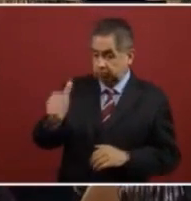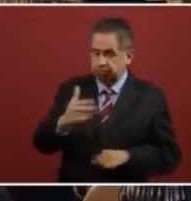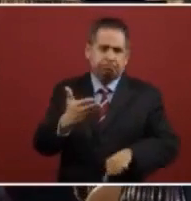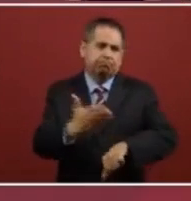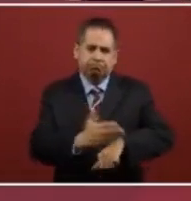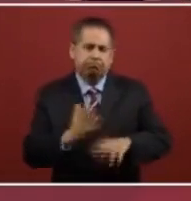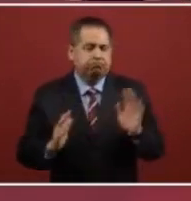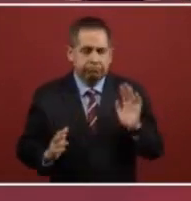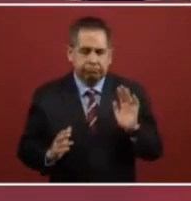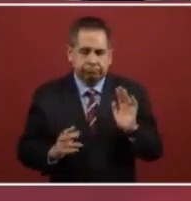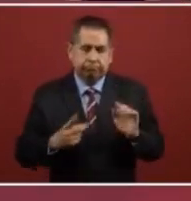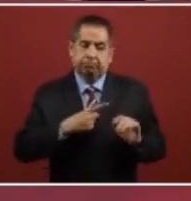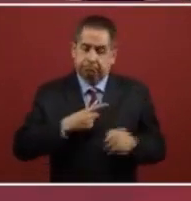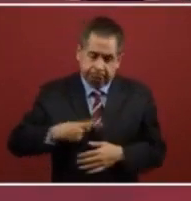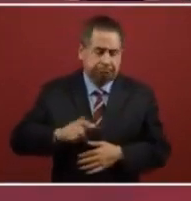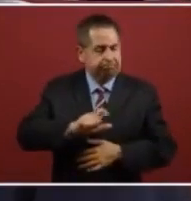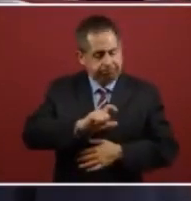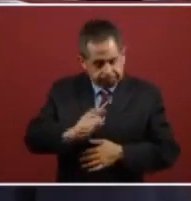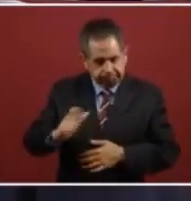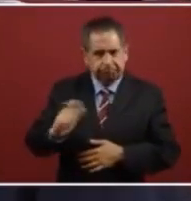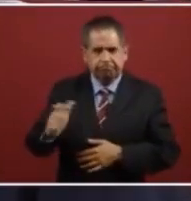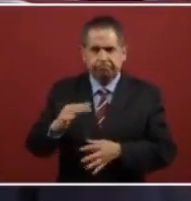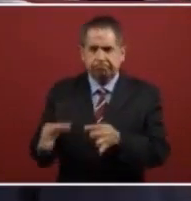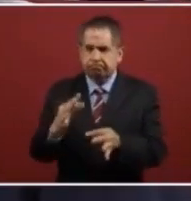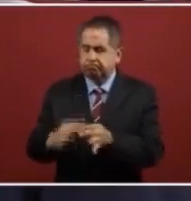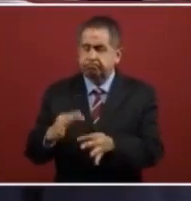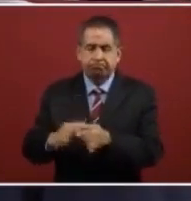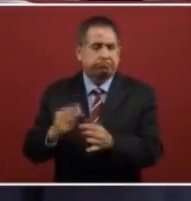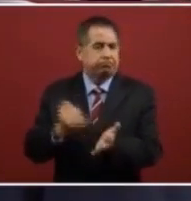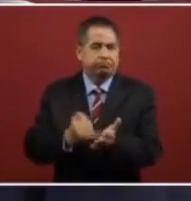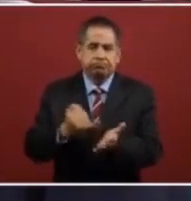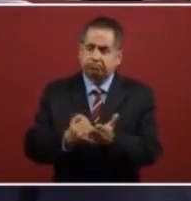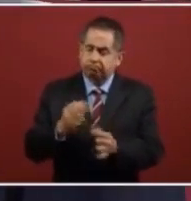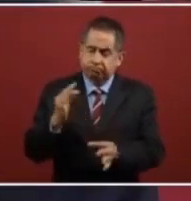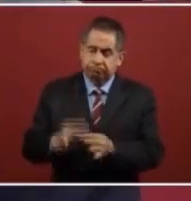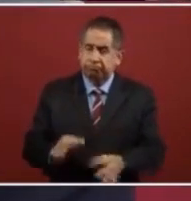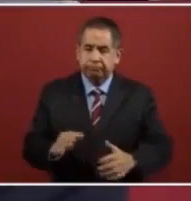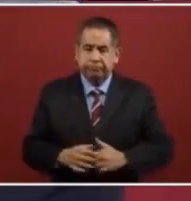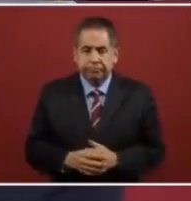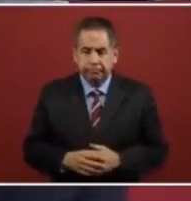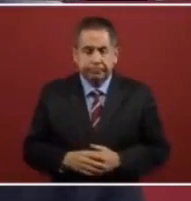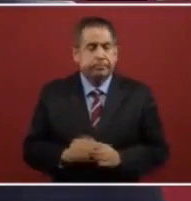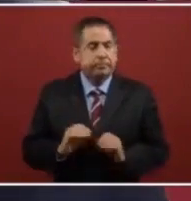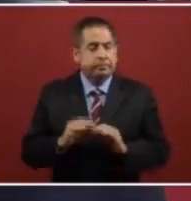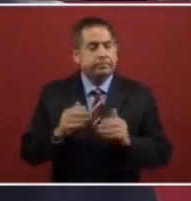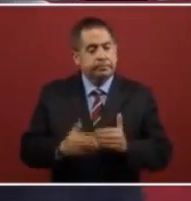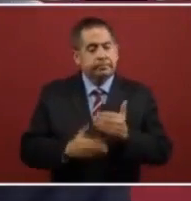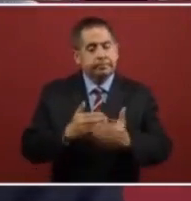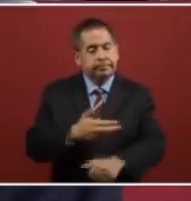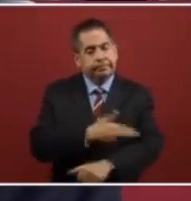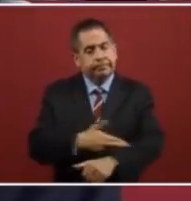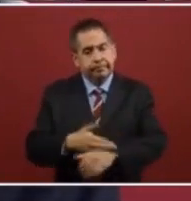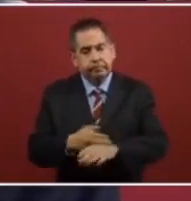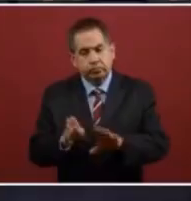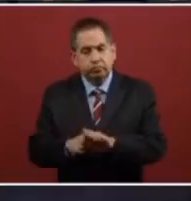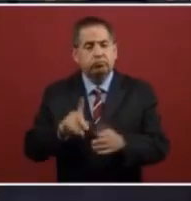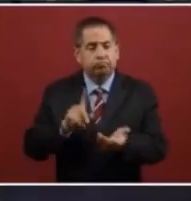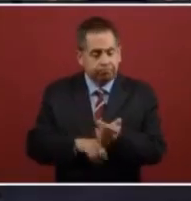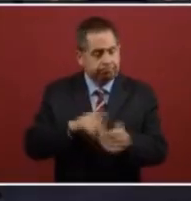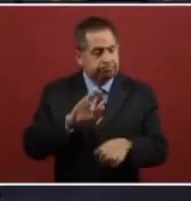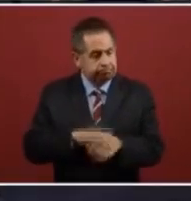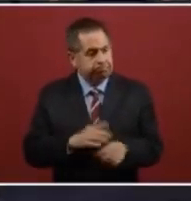paying empiece a pagar will start to pay los impuestos. their taxes, Y de modo que vamos a tener and that way we'll más have